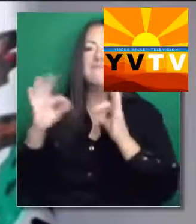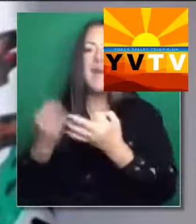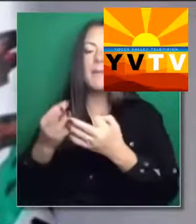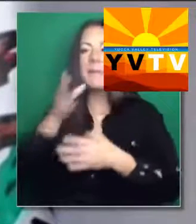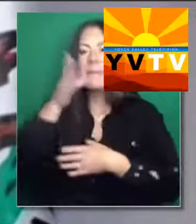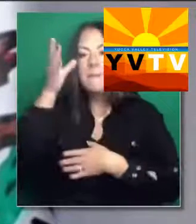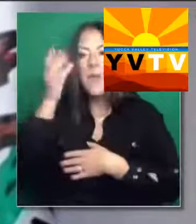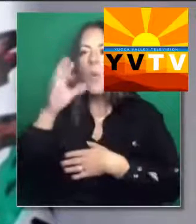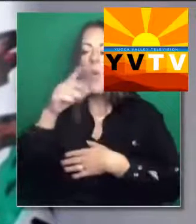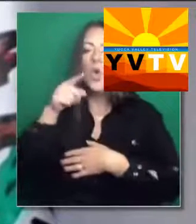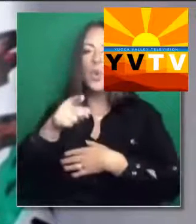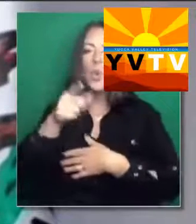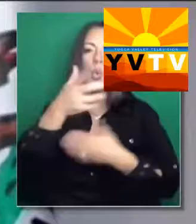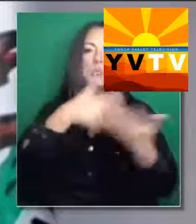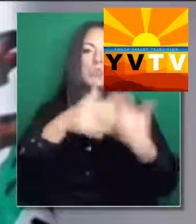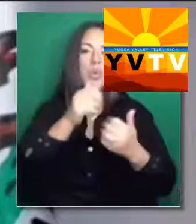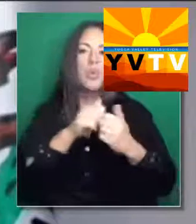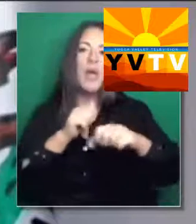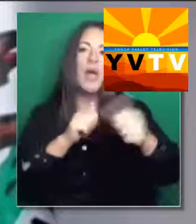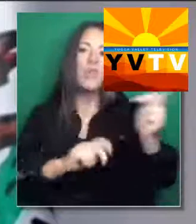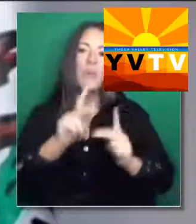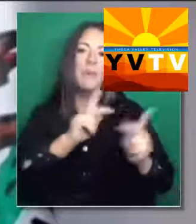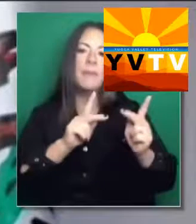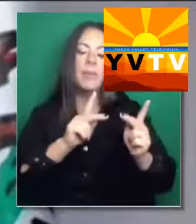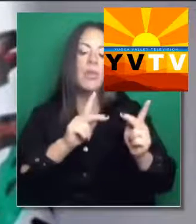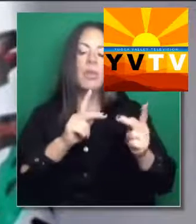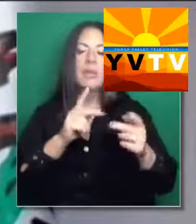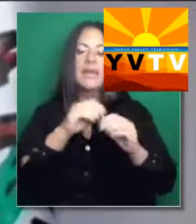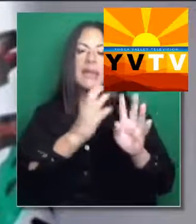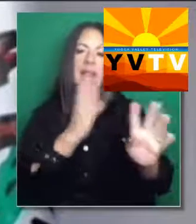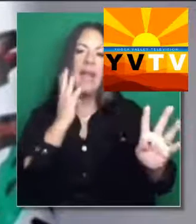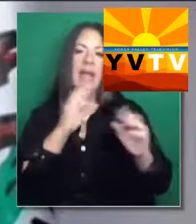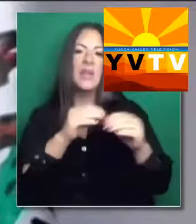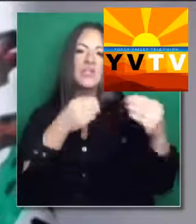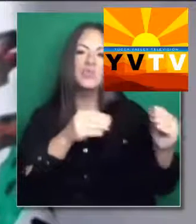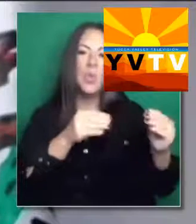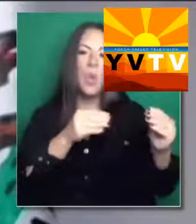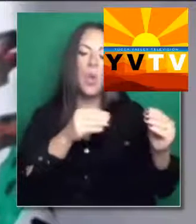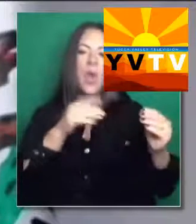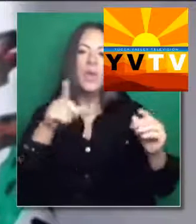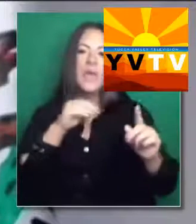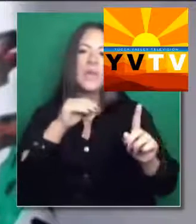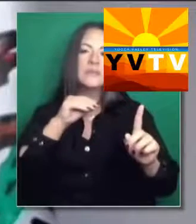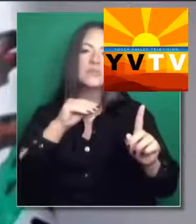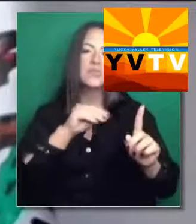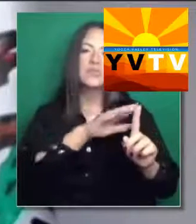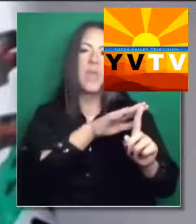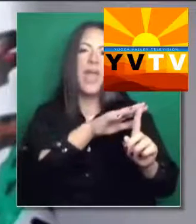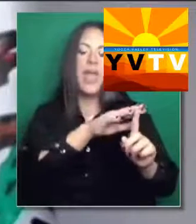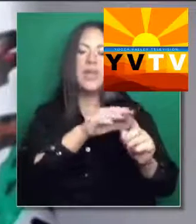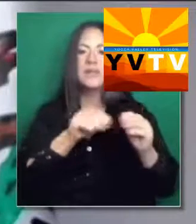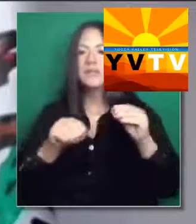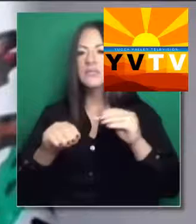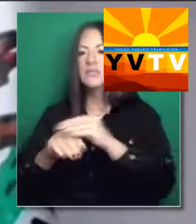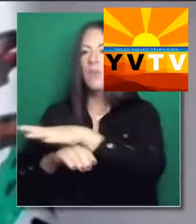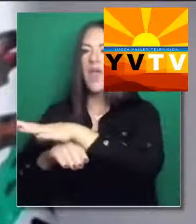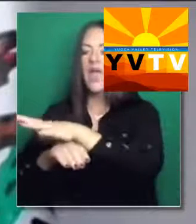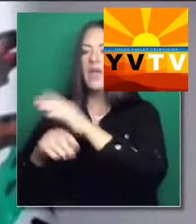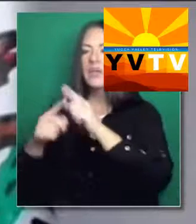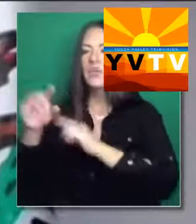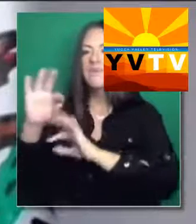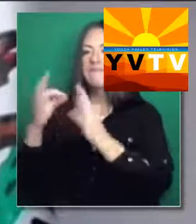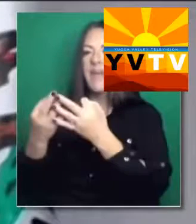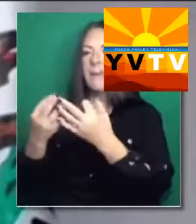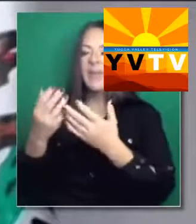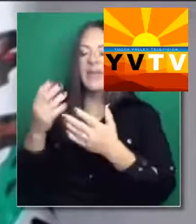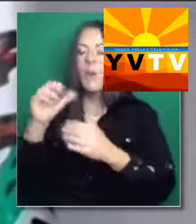store that you interact with, even for just a few minutes in line. But those sorts of things become higher risk. And for us to get this under control,